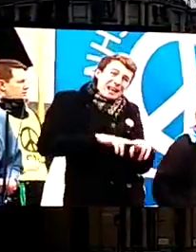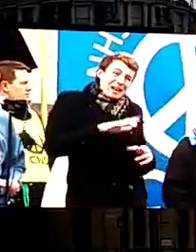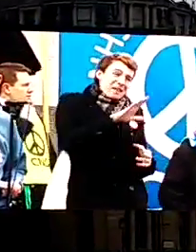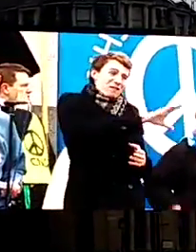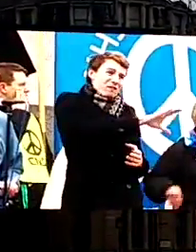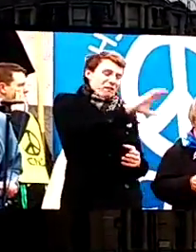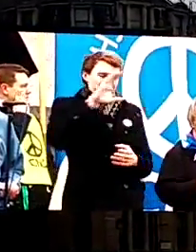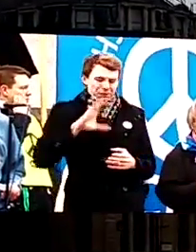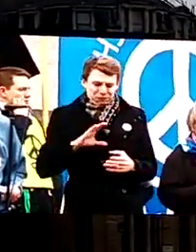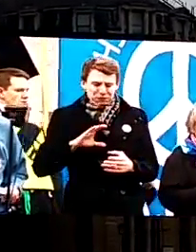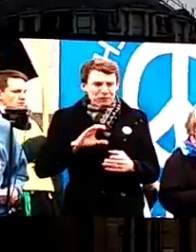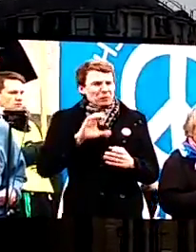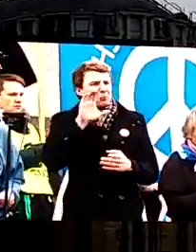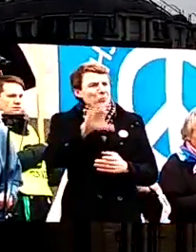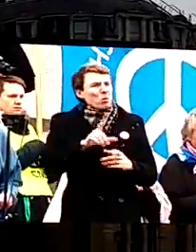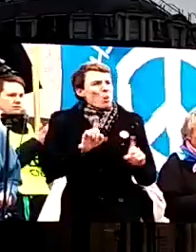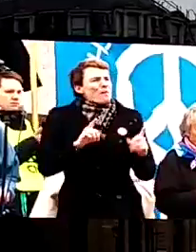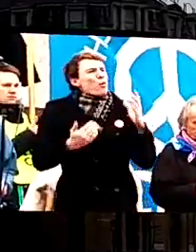provide far more jobs.